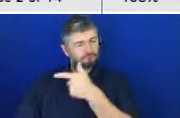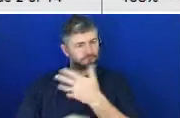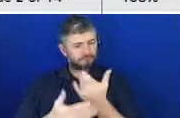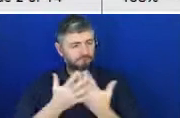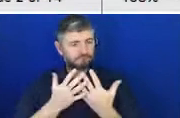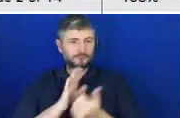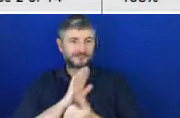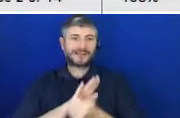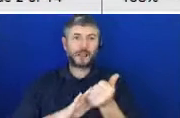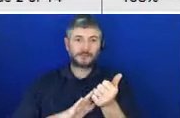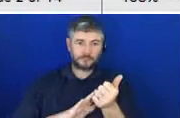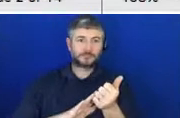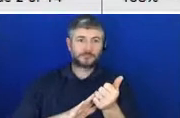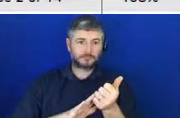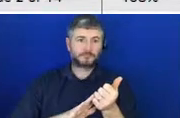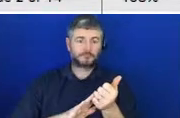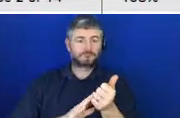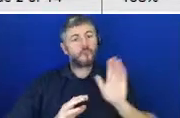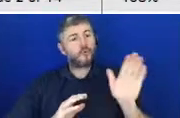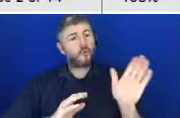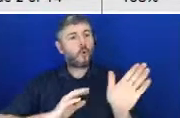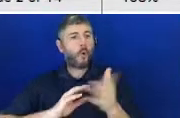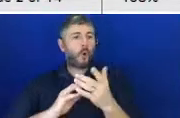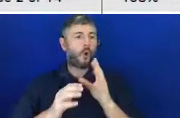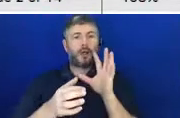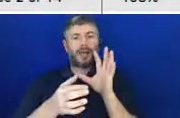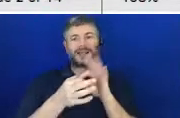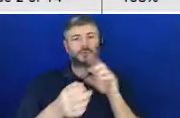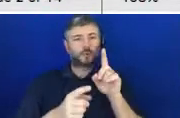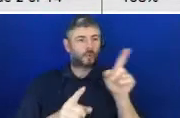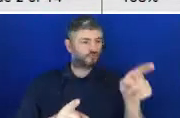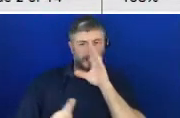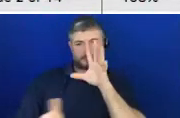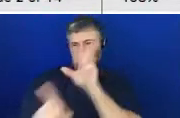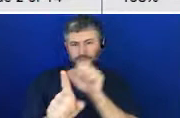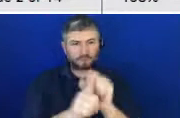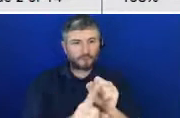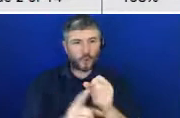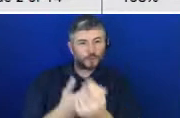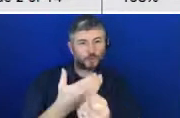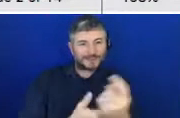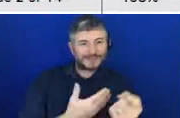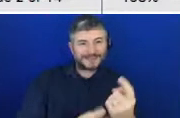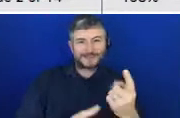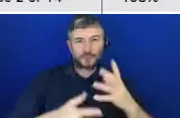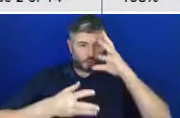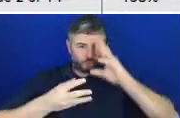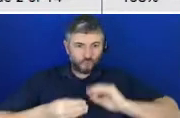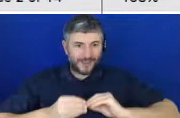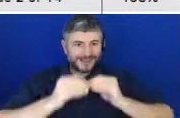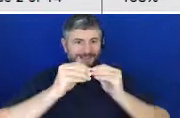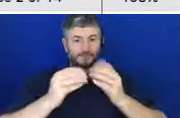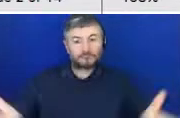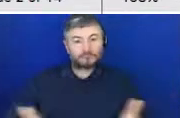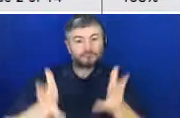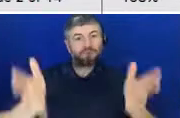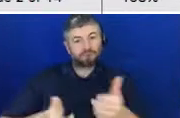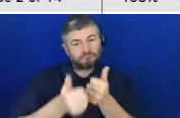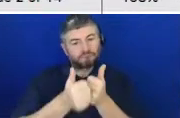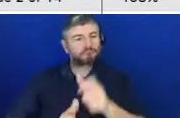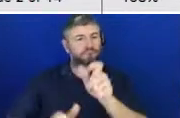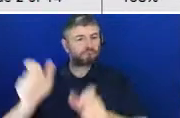skills which are all around spotting opportunities, being very creative, mobilising others. She has vision